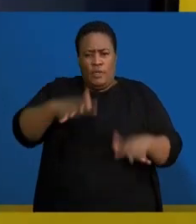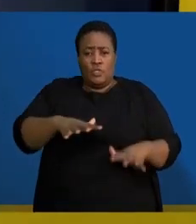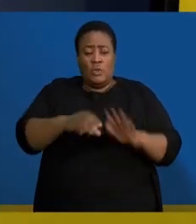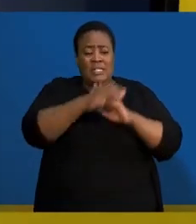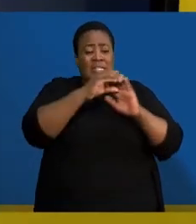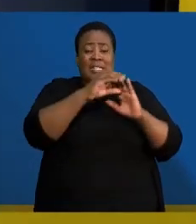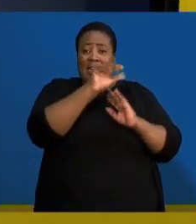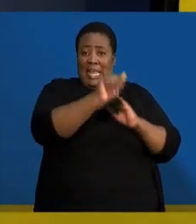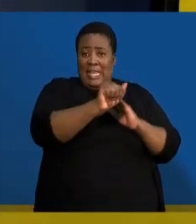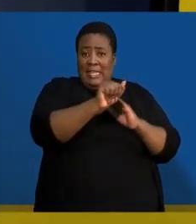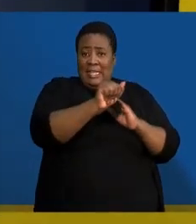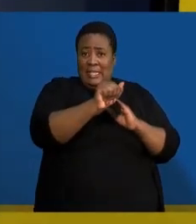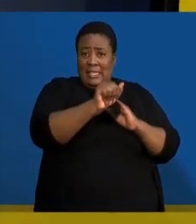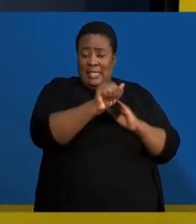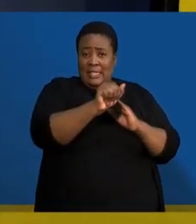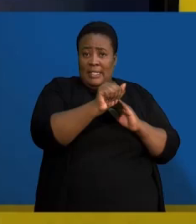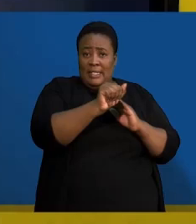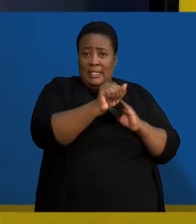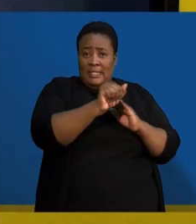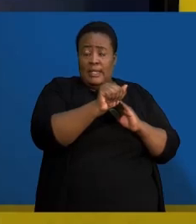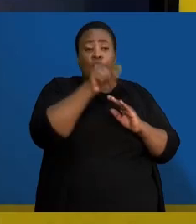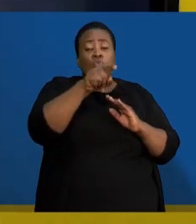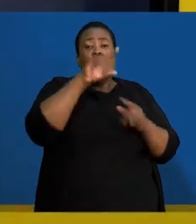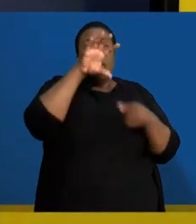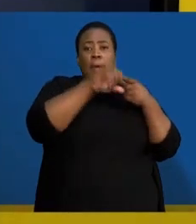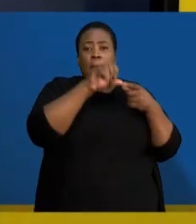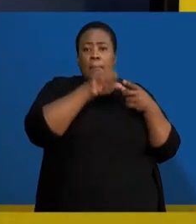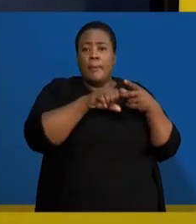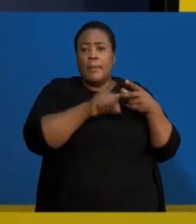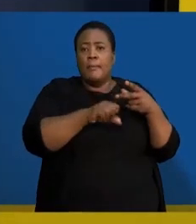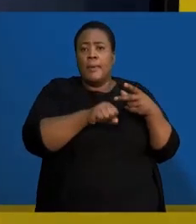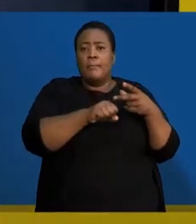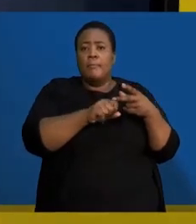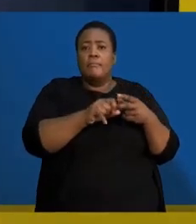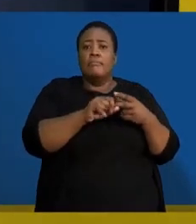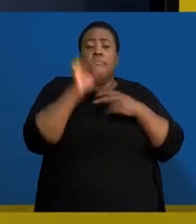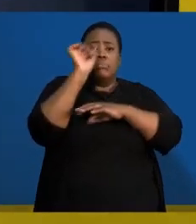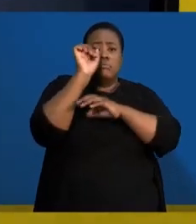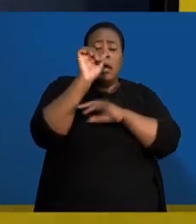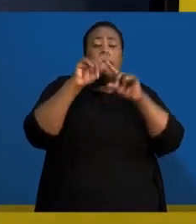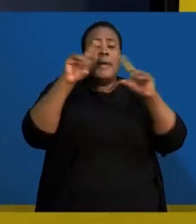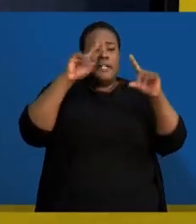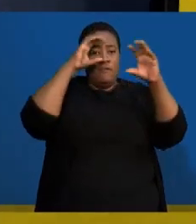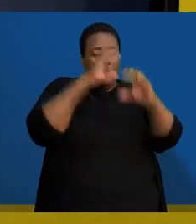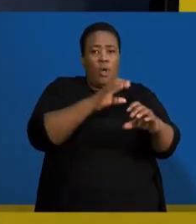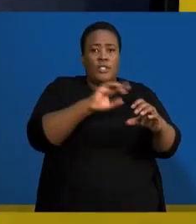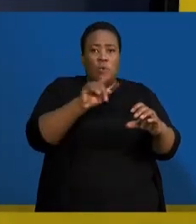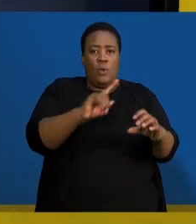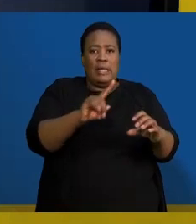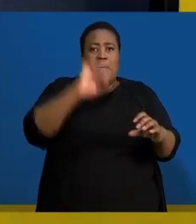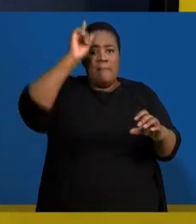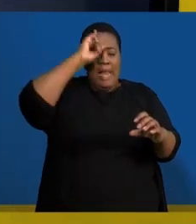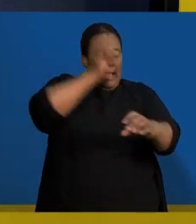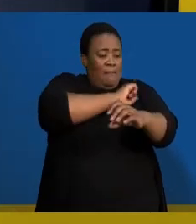is a source-based section, you'll find the civil society protests, but the focus there is the Black Power